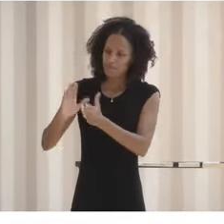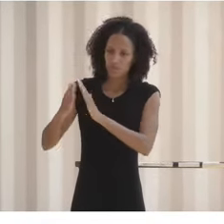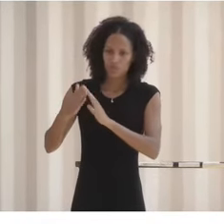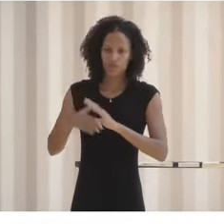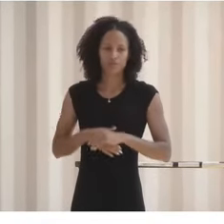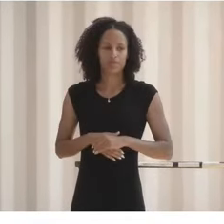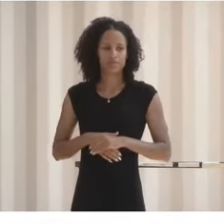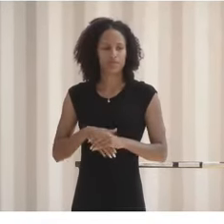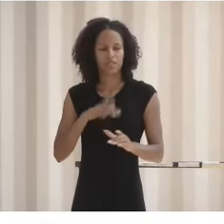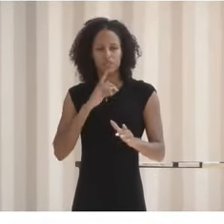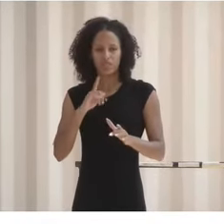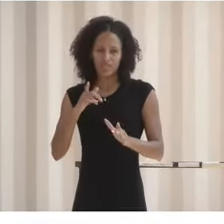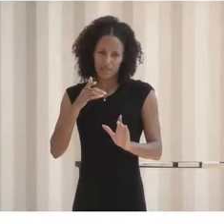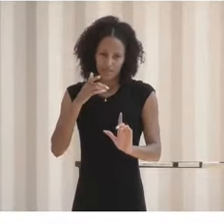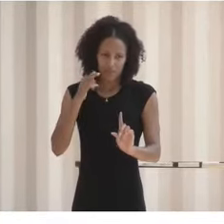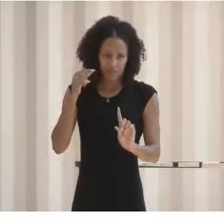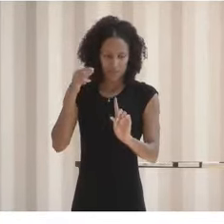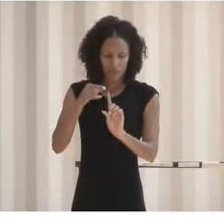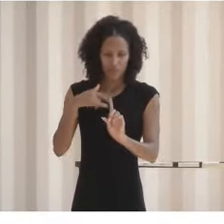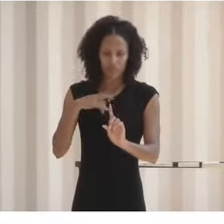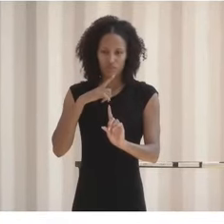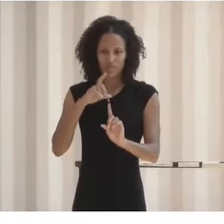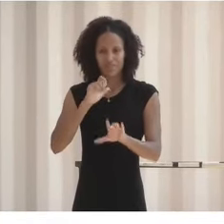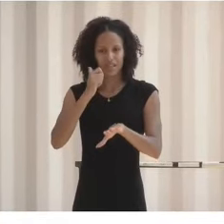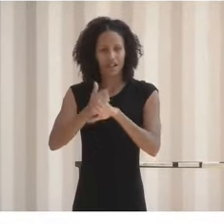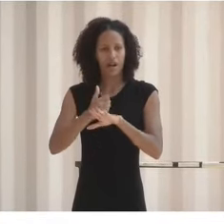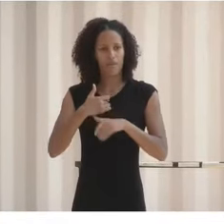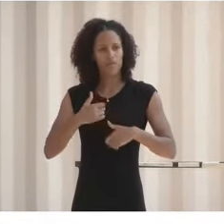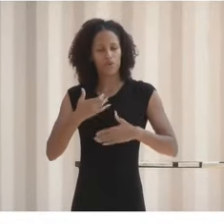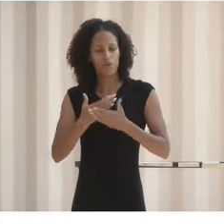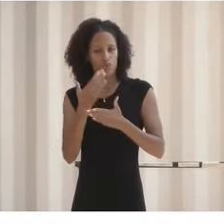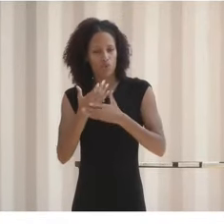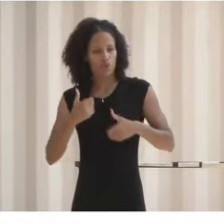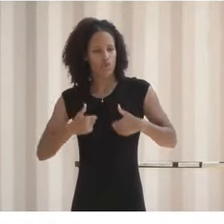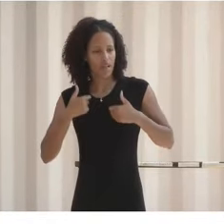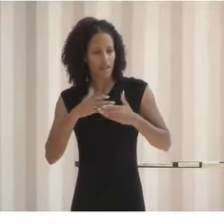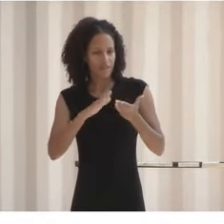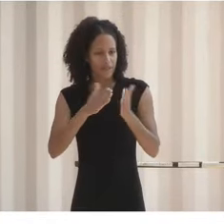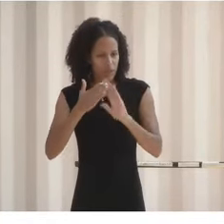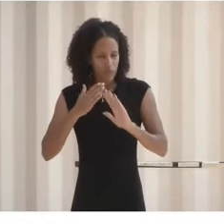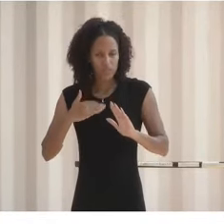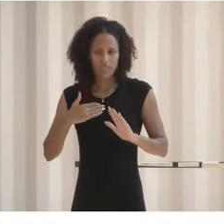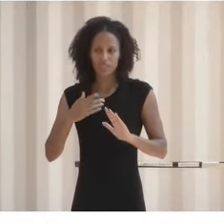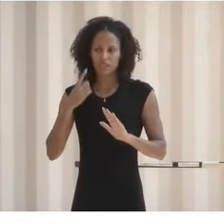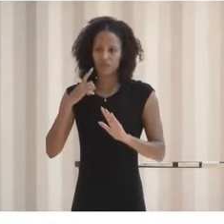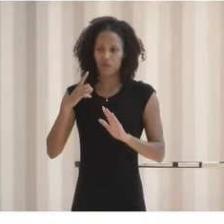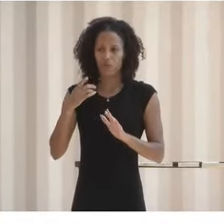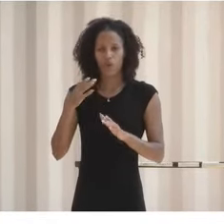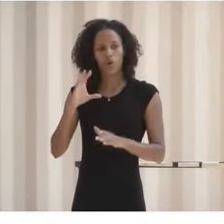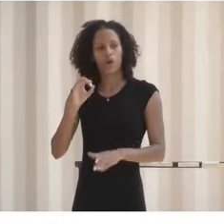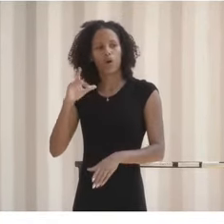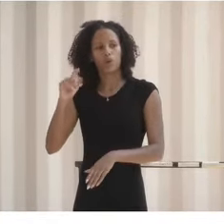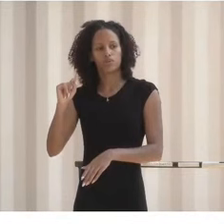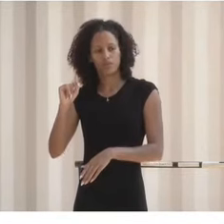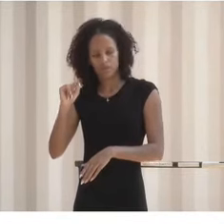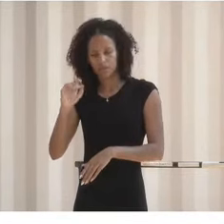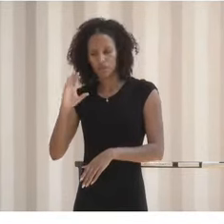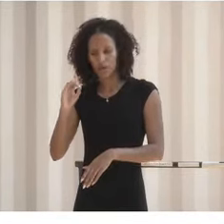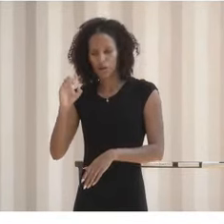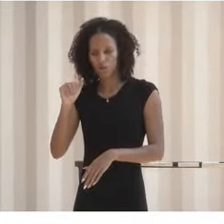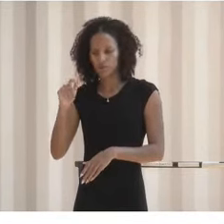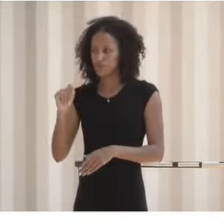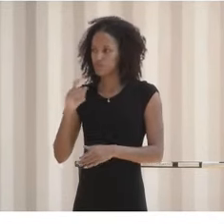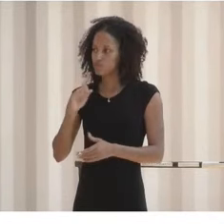with an emphasis on empowering and creating new livelihood opportunities for coastal communities, including market-based solutions, and we'll hear a lot more about